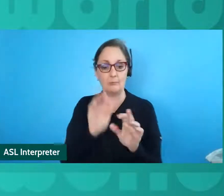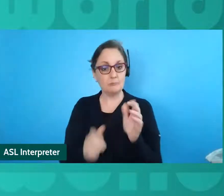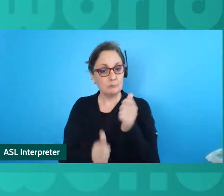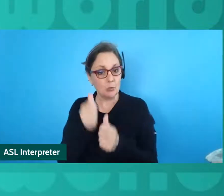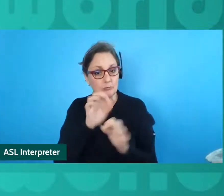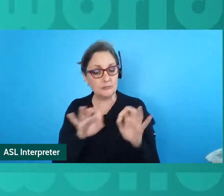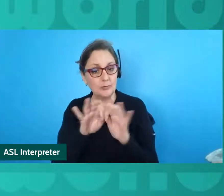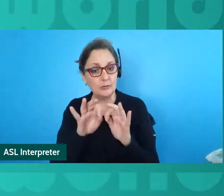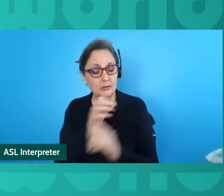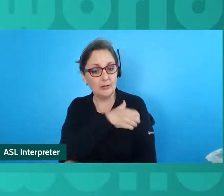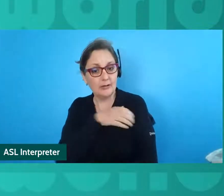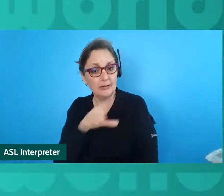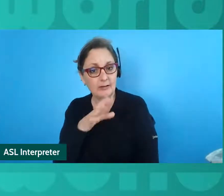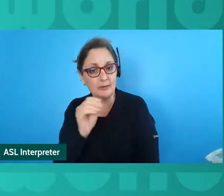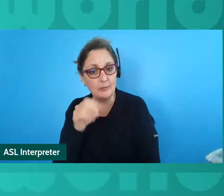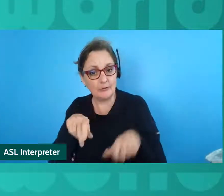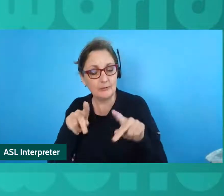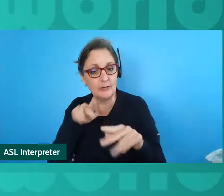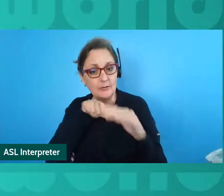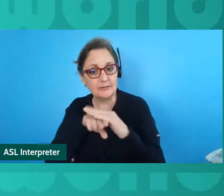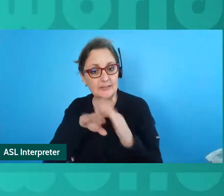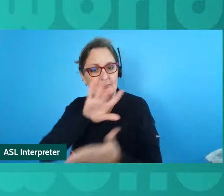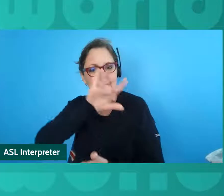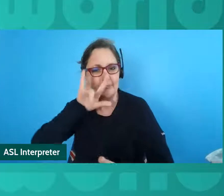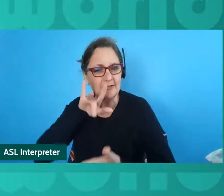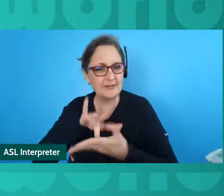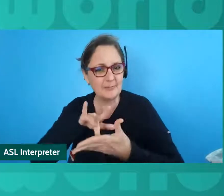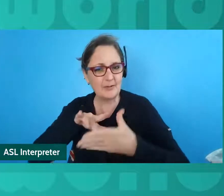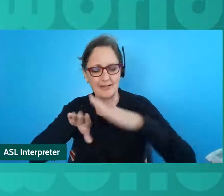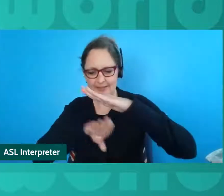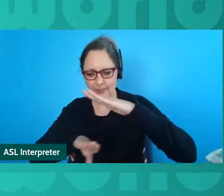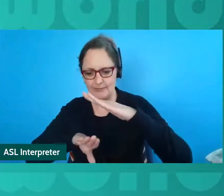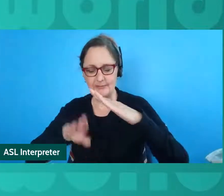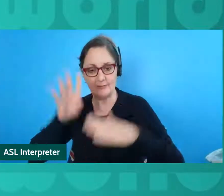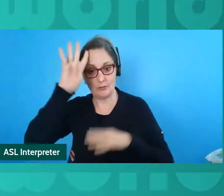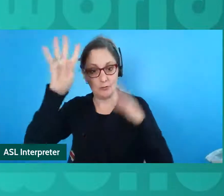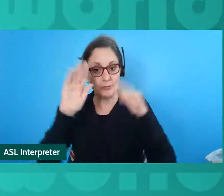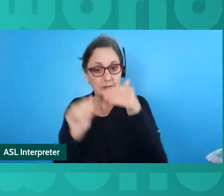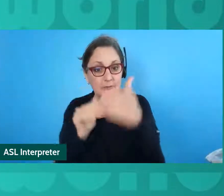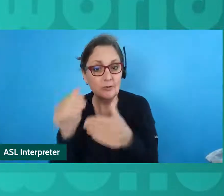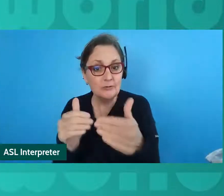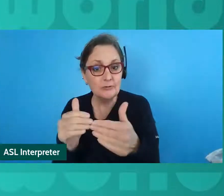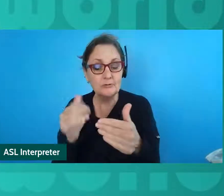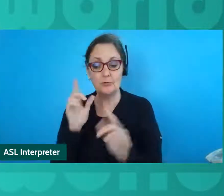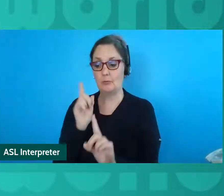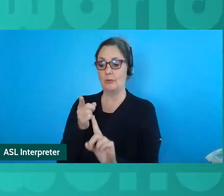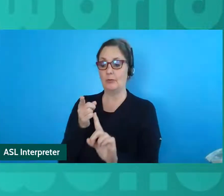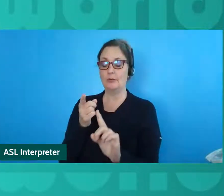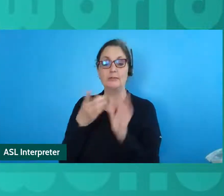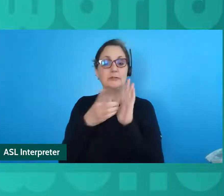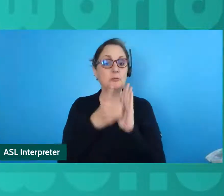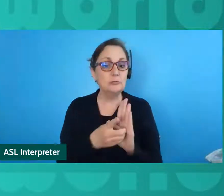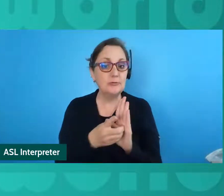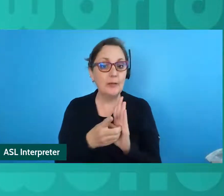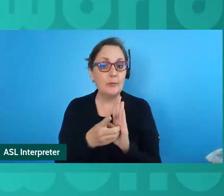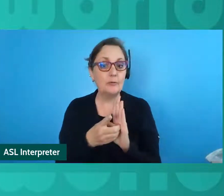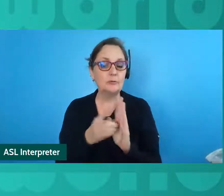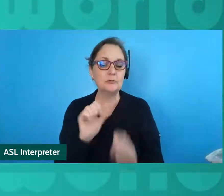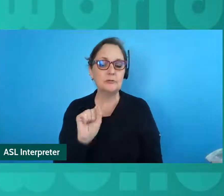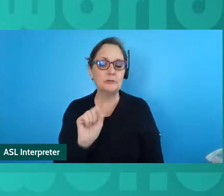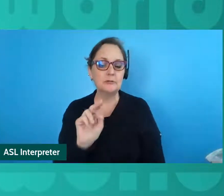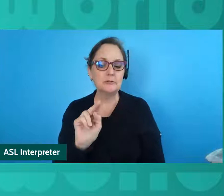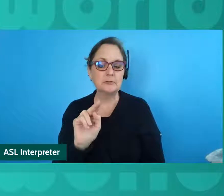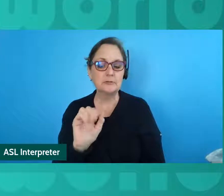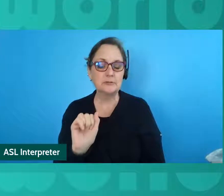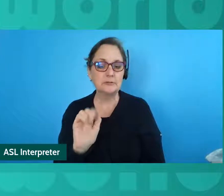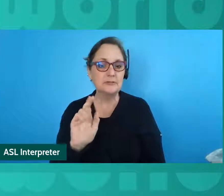allow accessibility to be the basis of our creative process. We aim to bring you demos, sneak peeks, and stories about